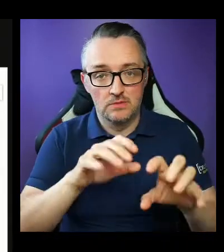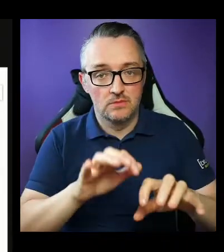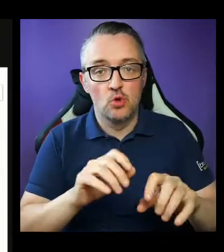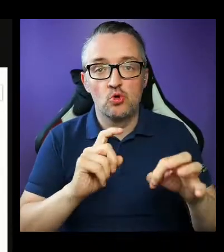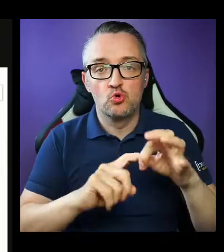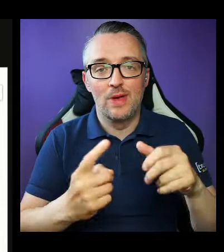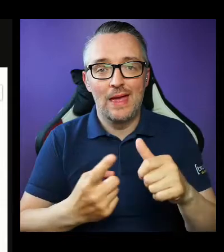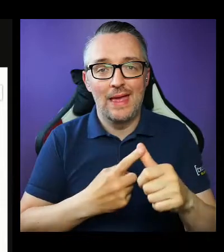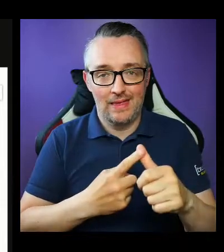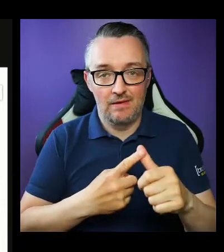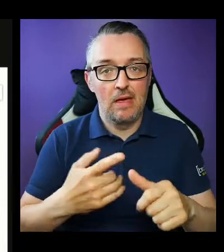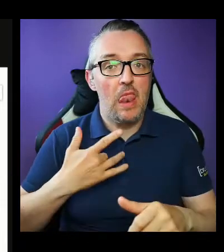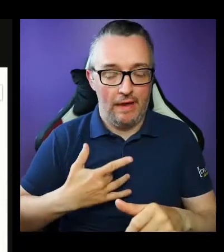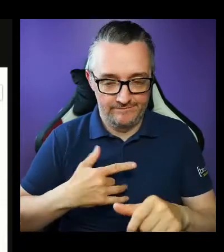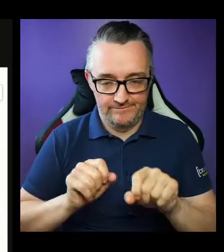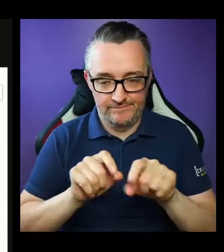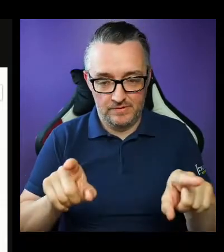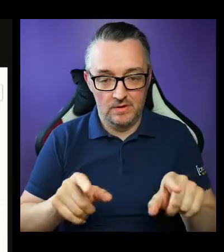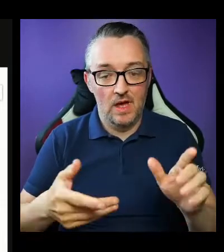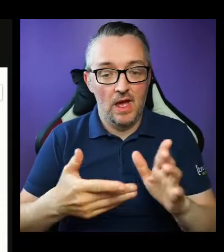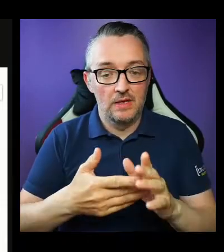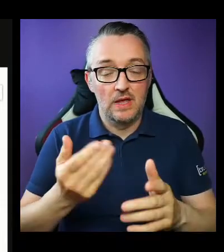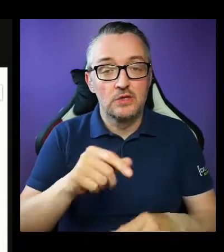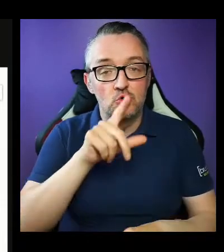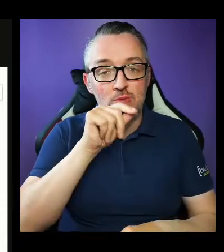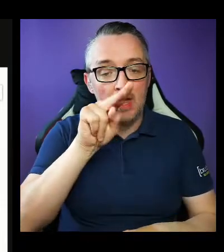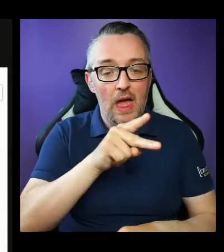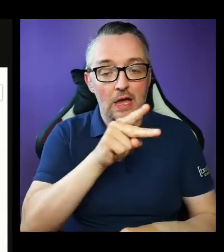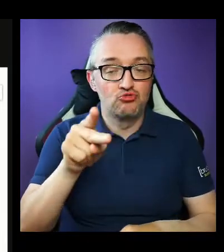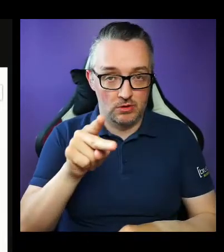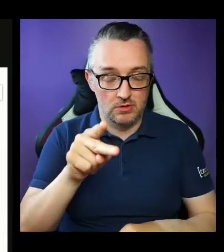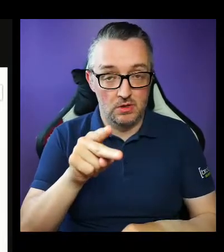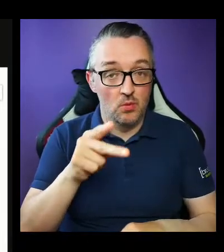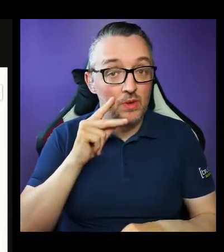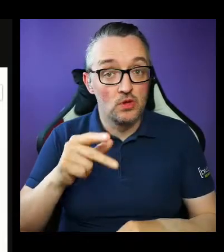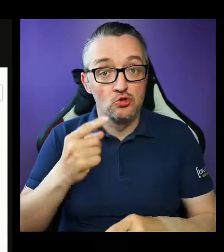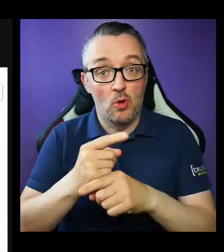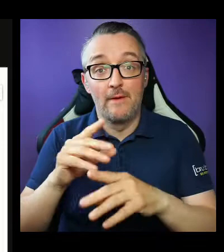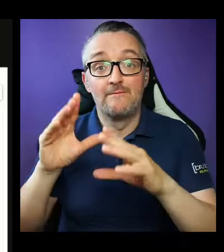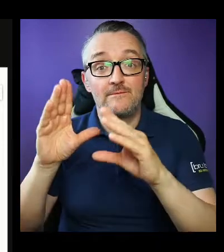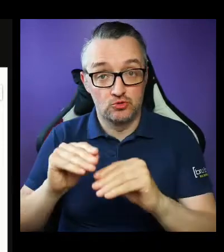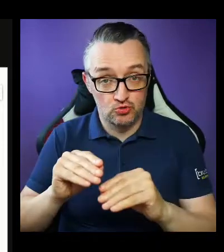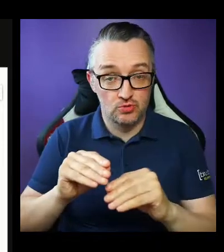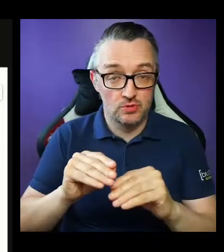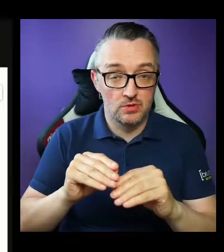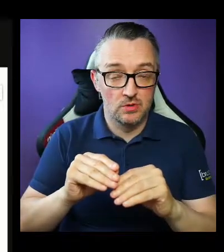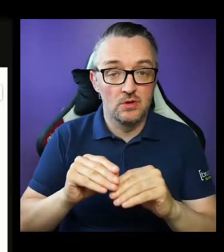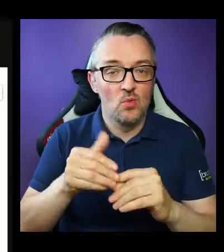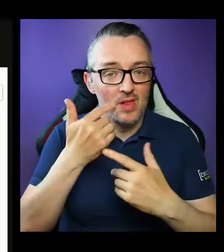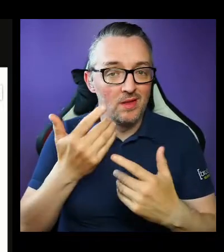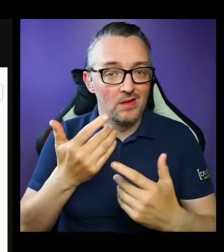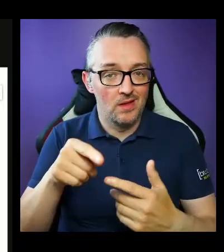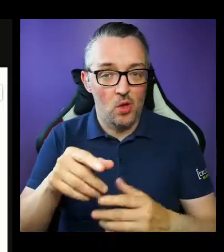and YouTube, and you can ask questions. And at the end of her talk, we will we'll ask